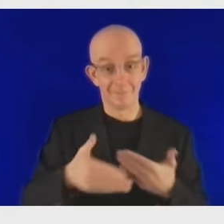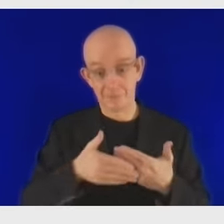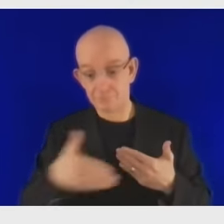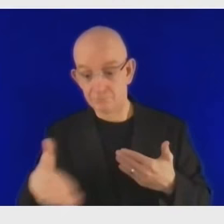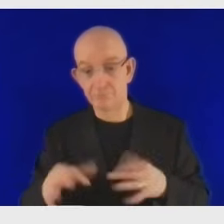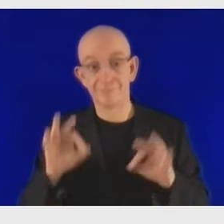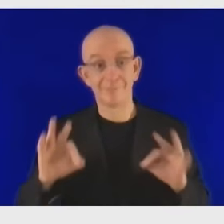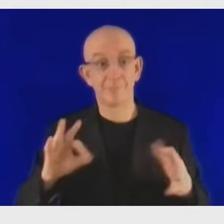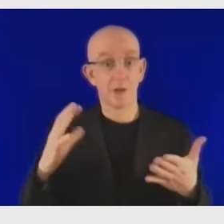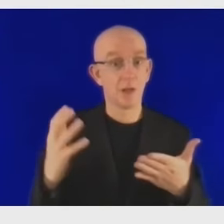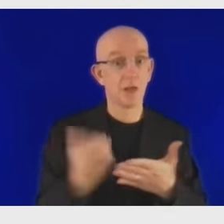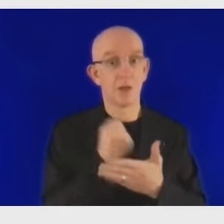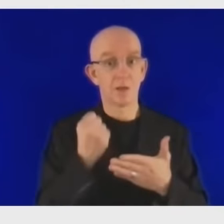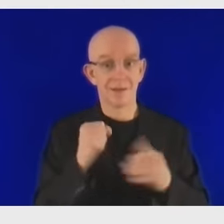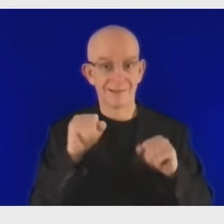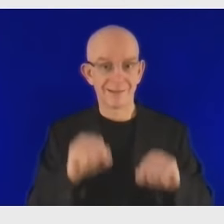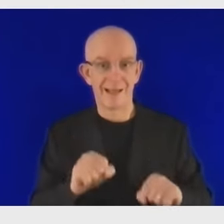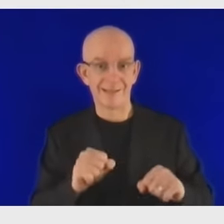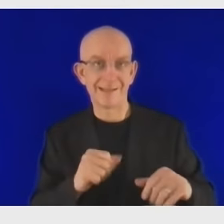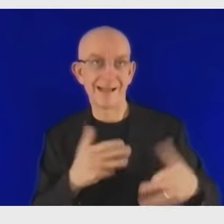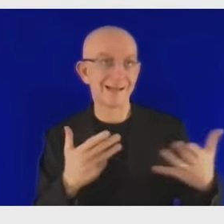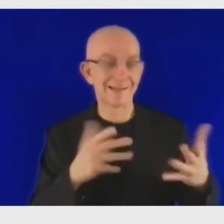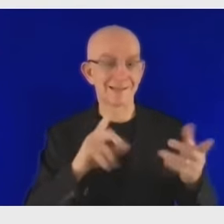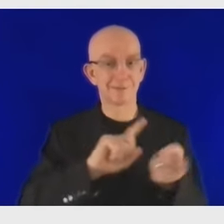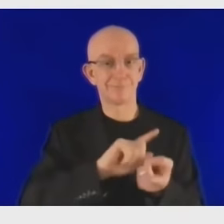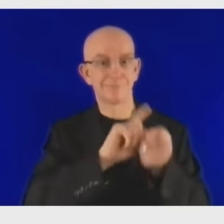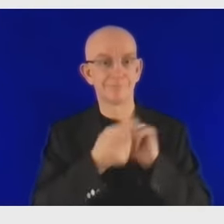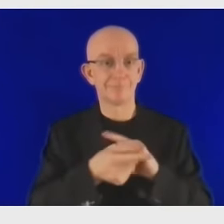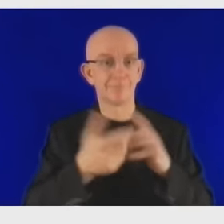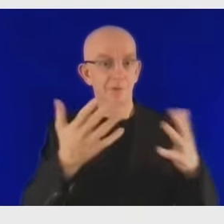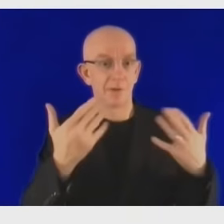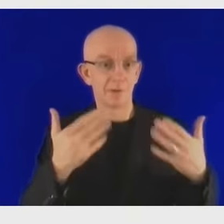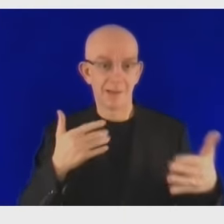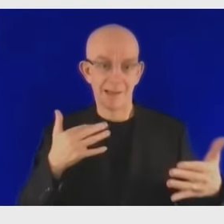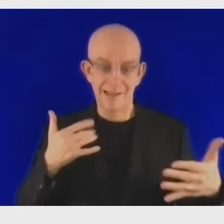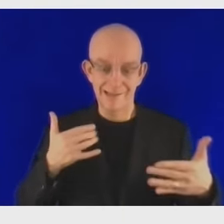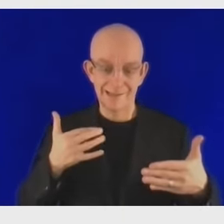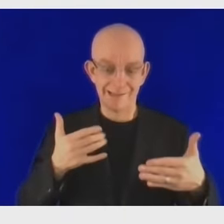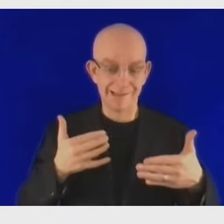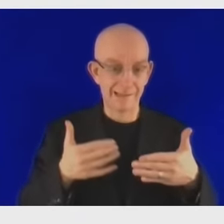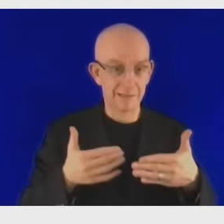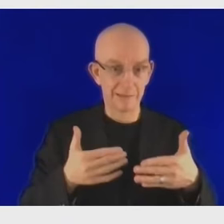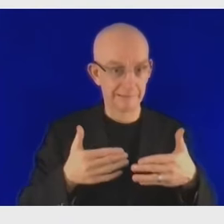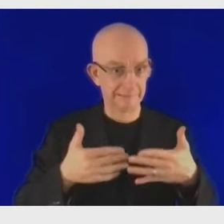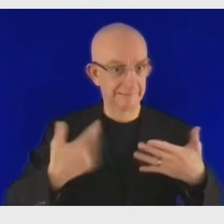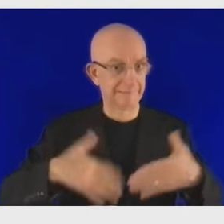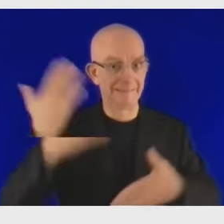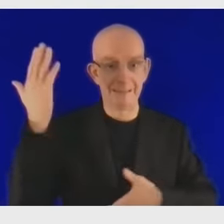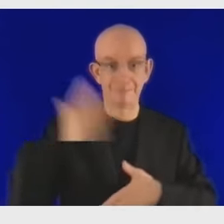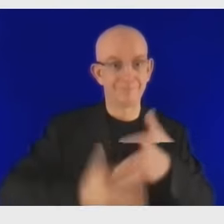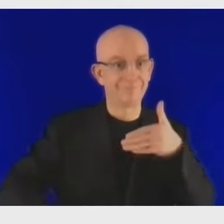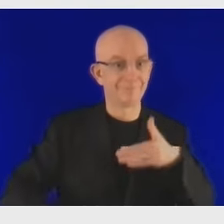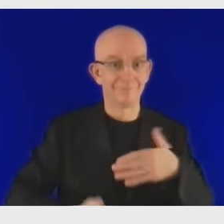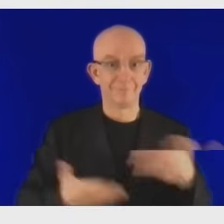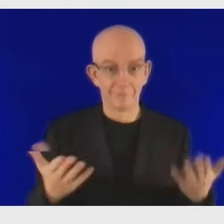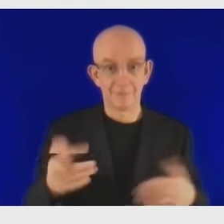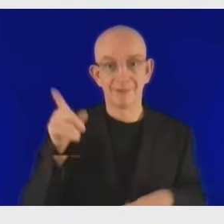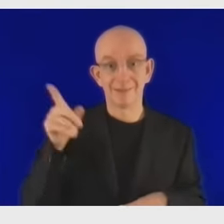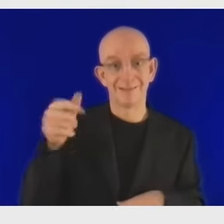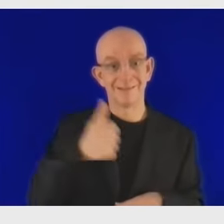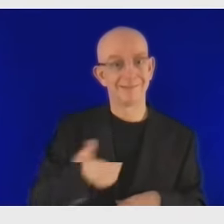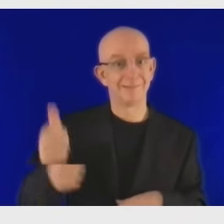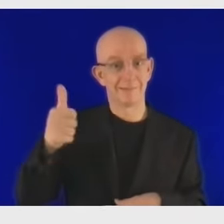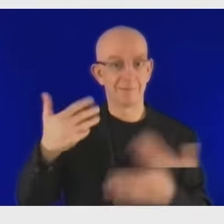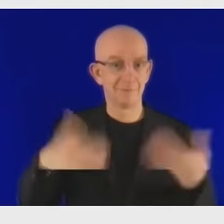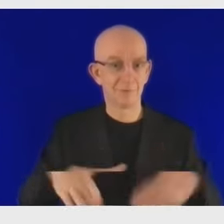three major priorities leading to COP26. First, we are going to have to limit the temperature increase to 1.5